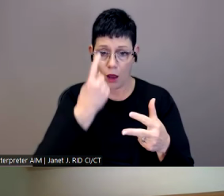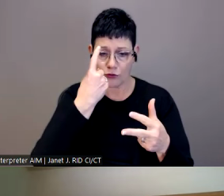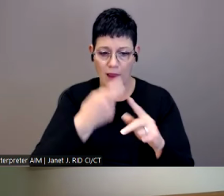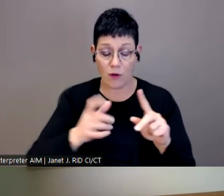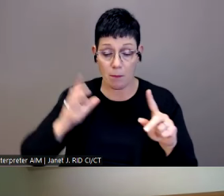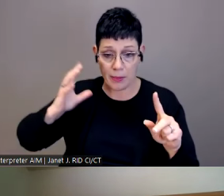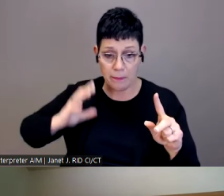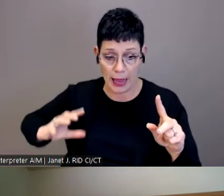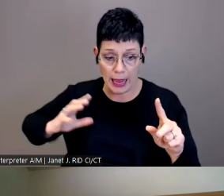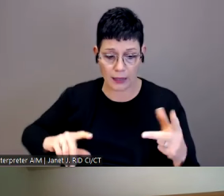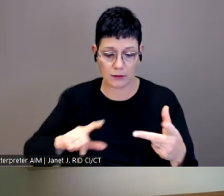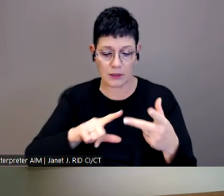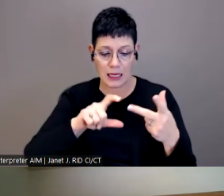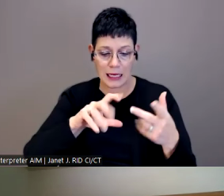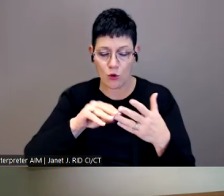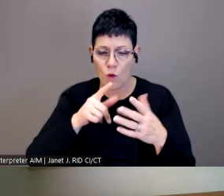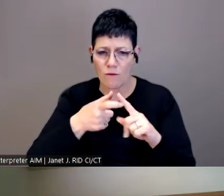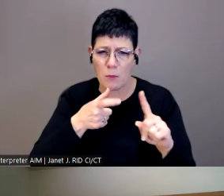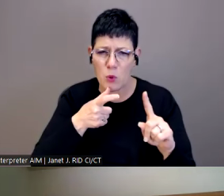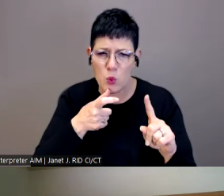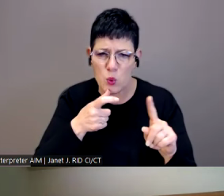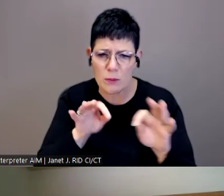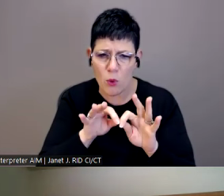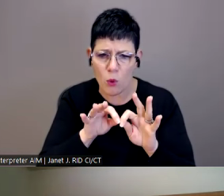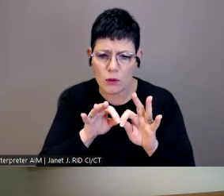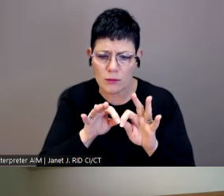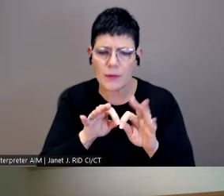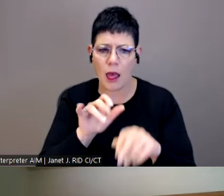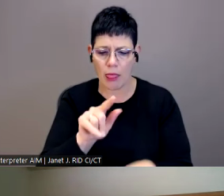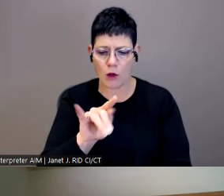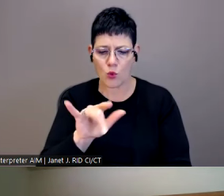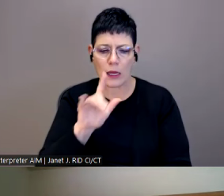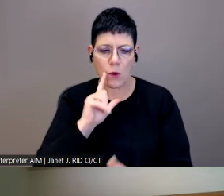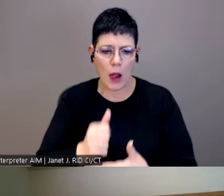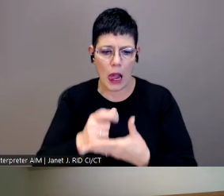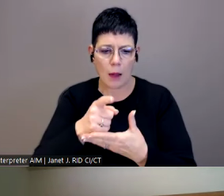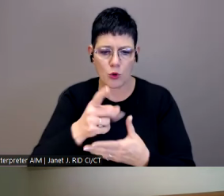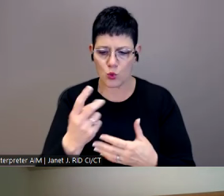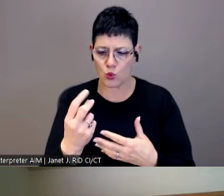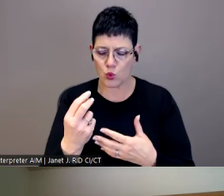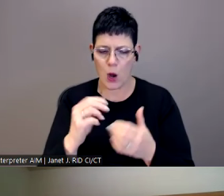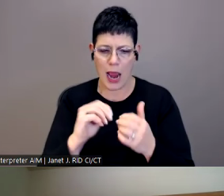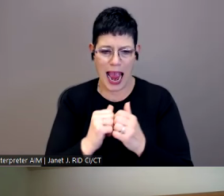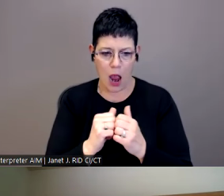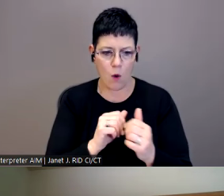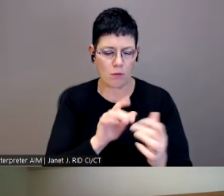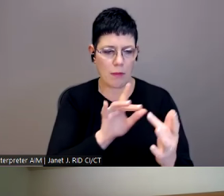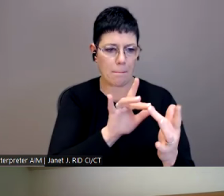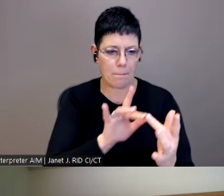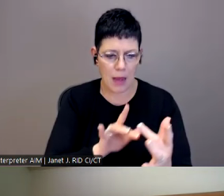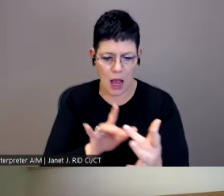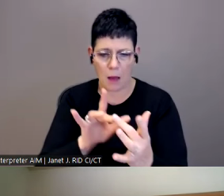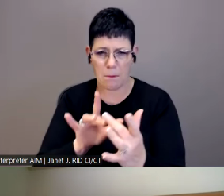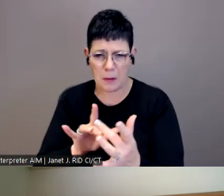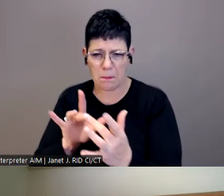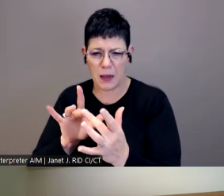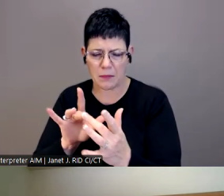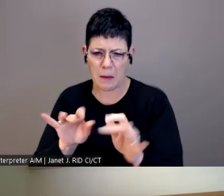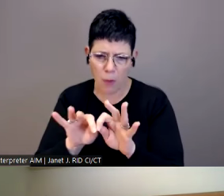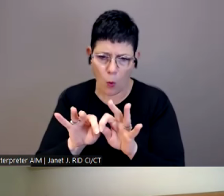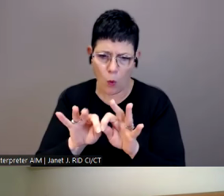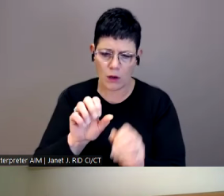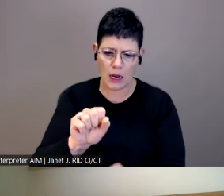from is really important there. And then the toolkit will help build you through how to start touching base with some of those key partners, knowledge holders